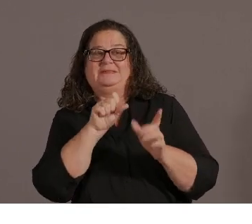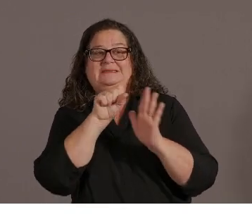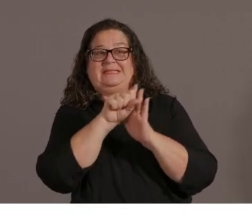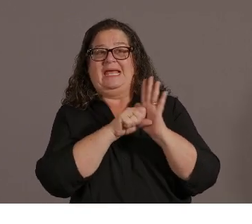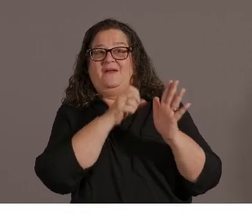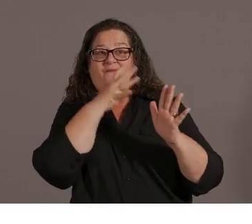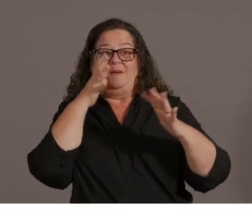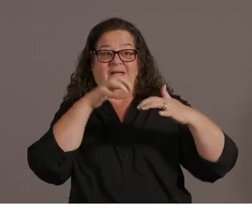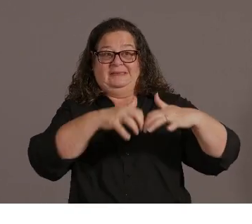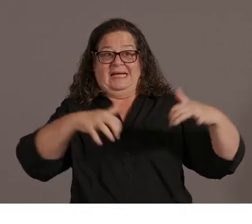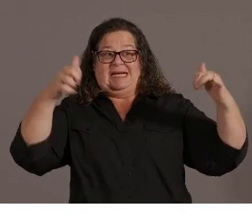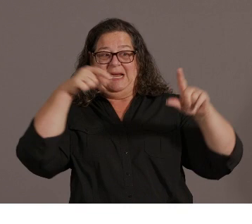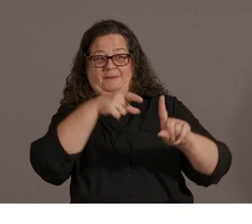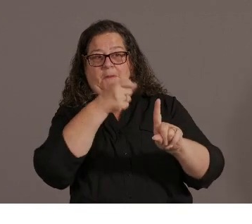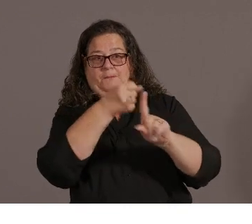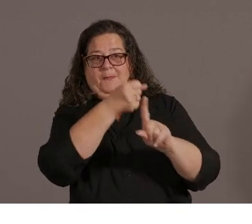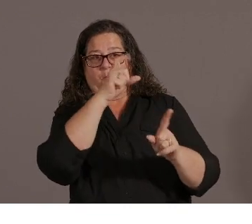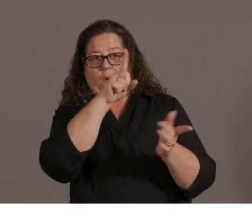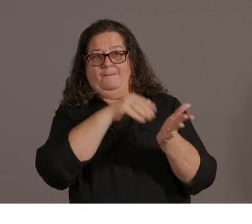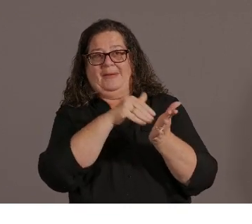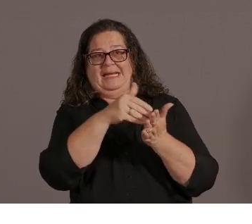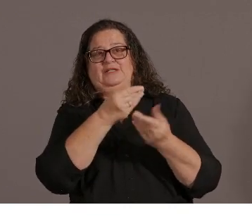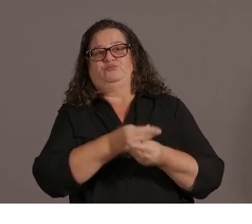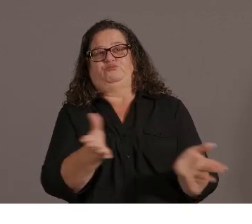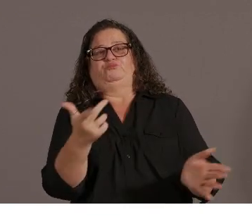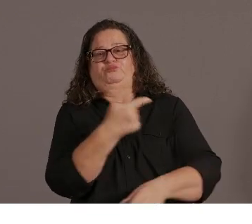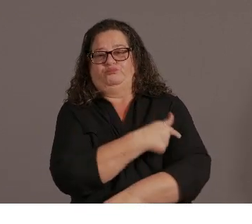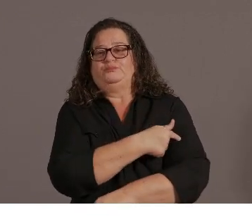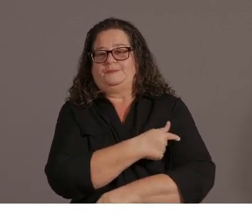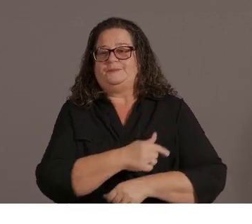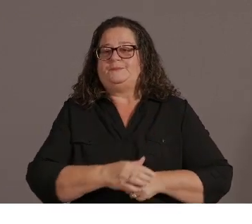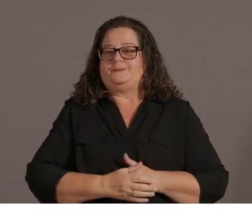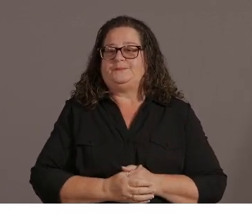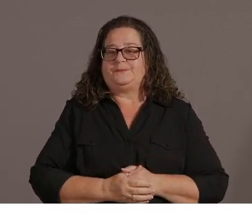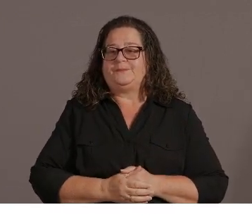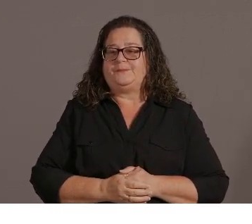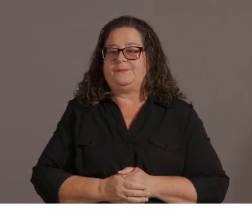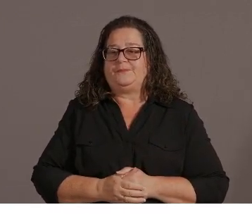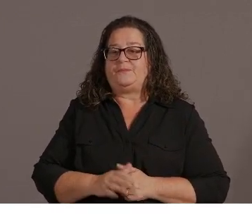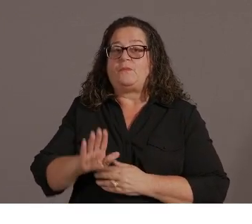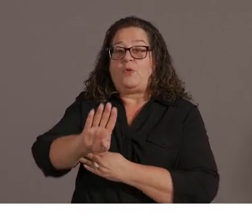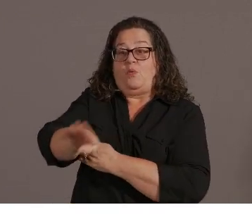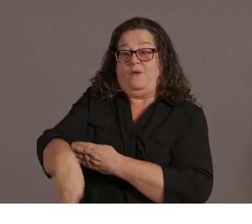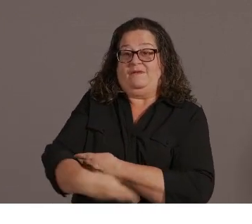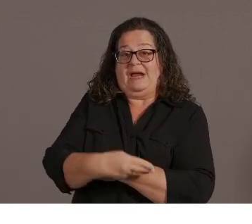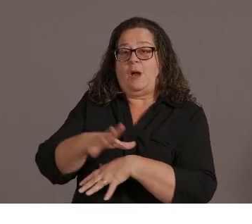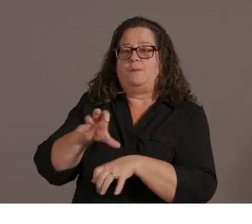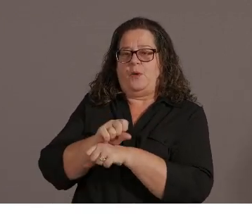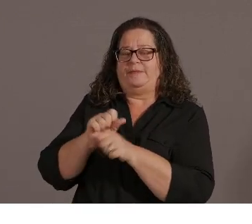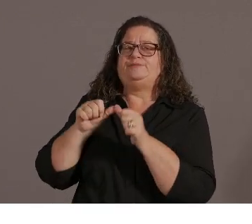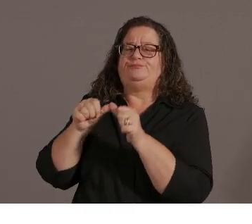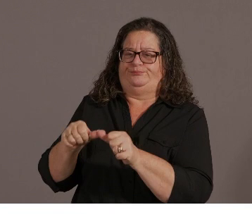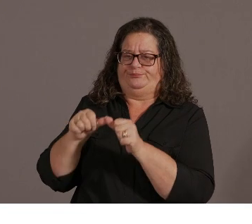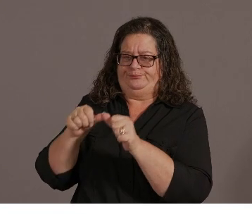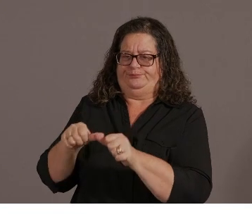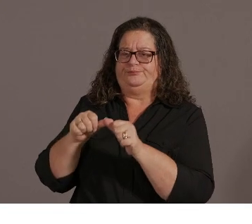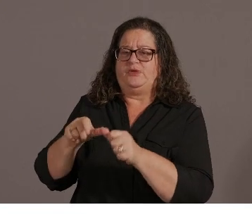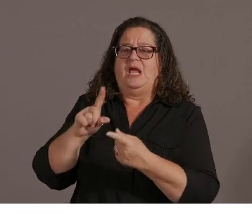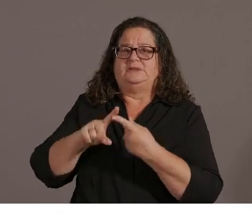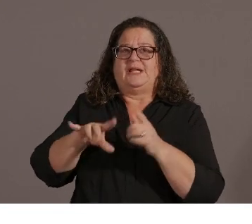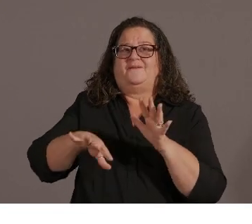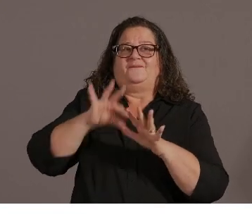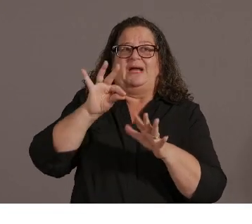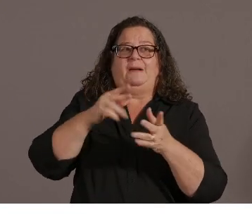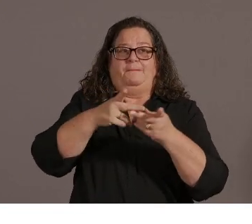appointments will continue as we look to transition the indoor into an indoor option.